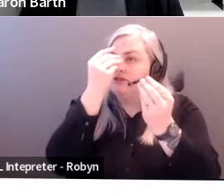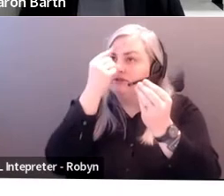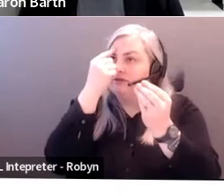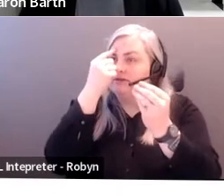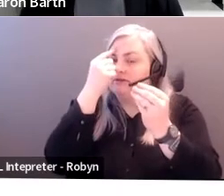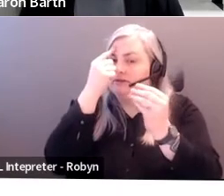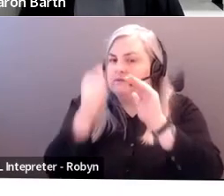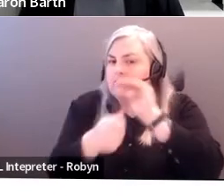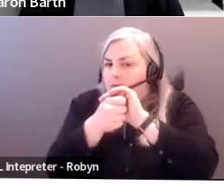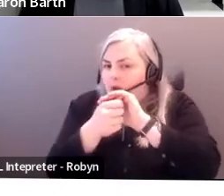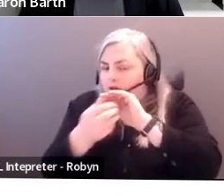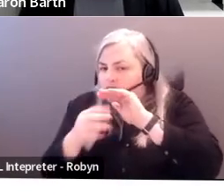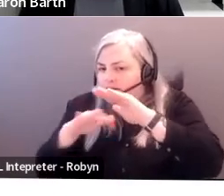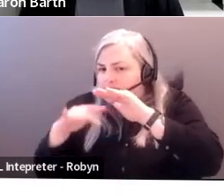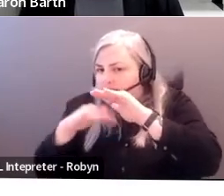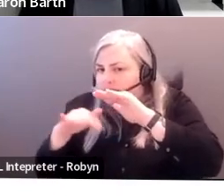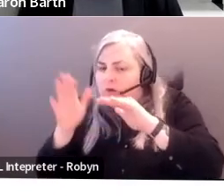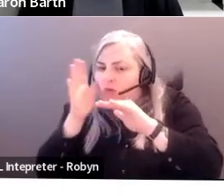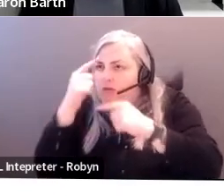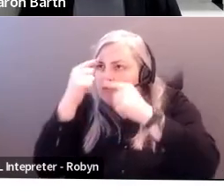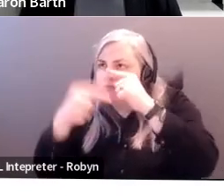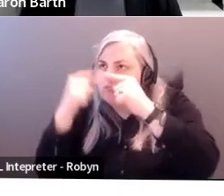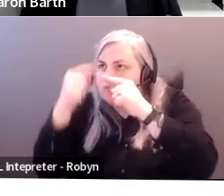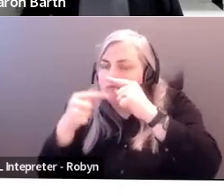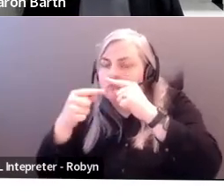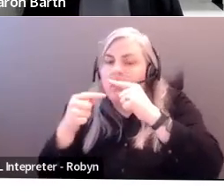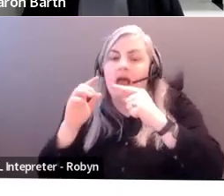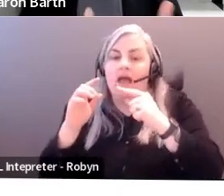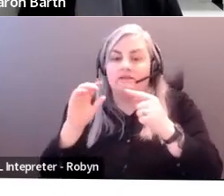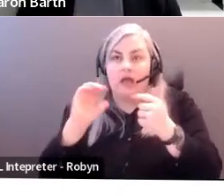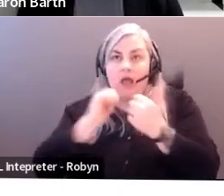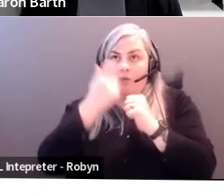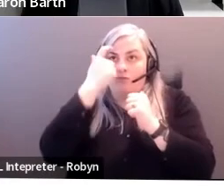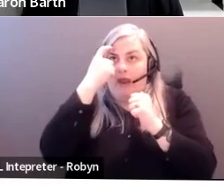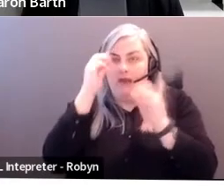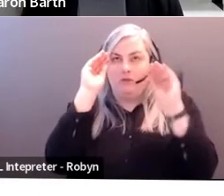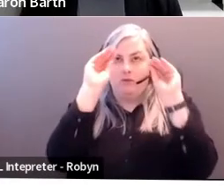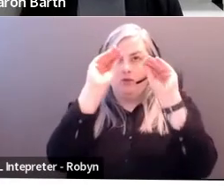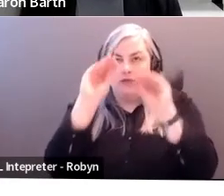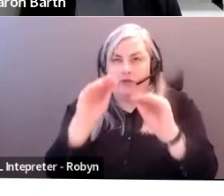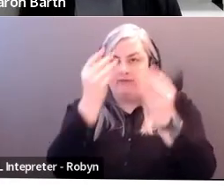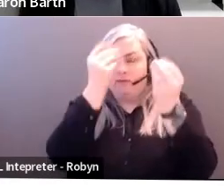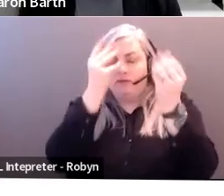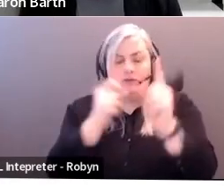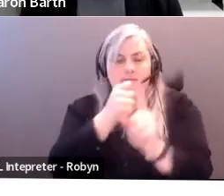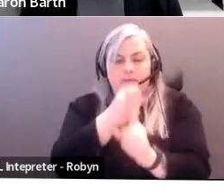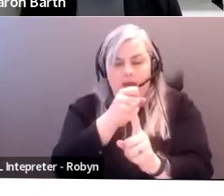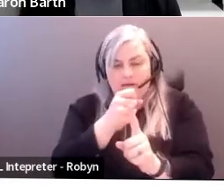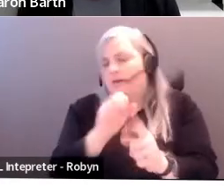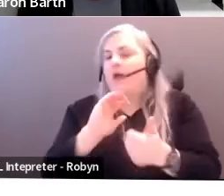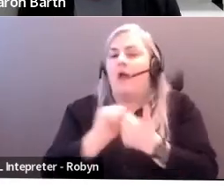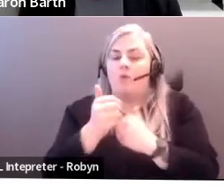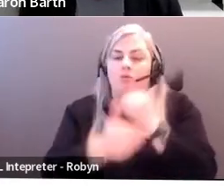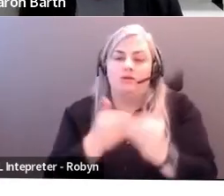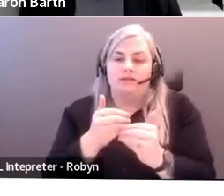subconsciously, and how our brains are put together is going to be really, going to have an impact on how that process takes